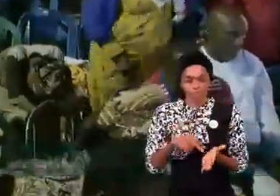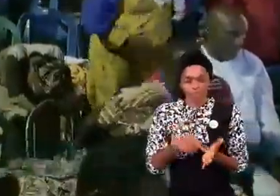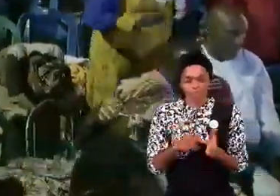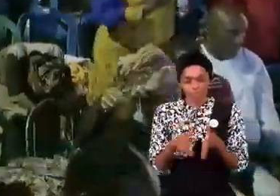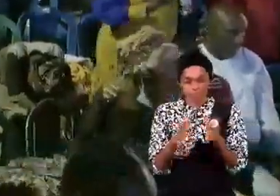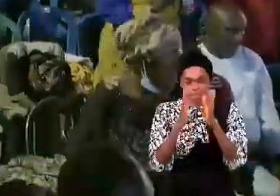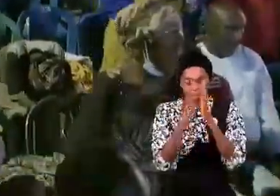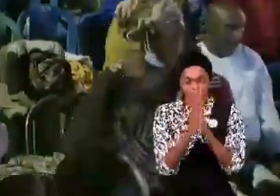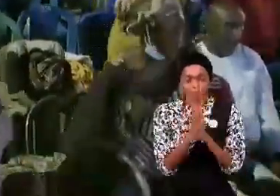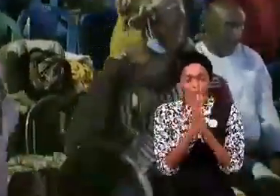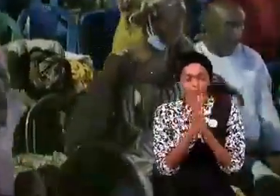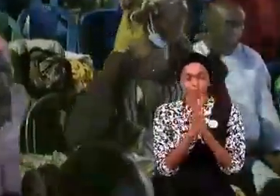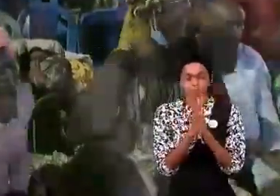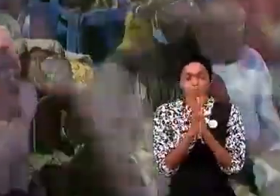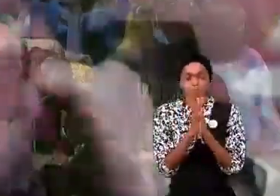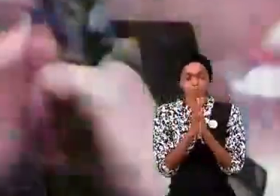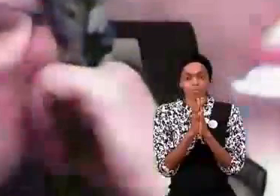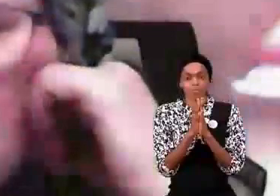Praise the Lord.